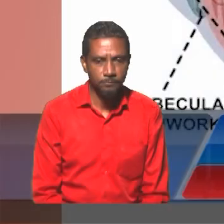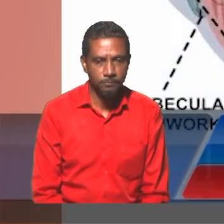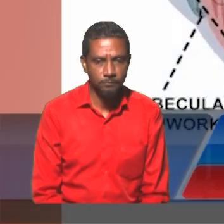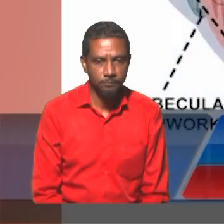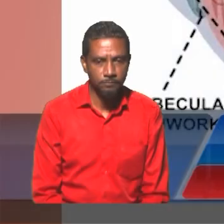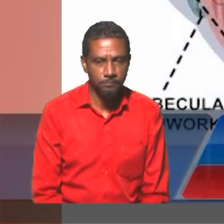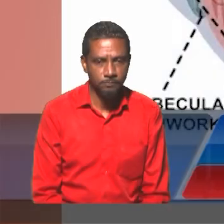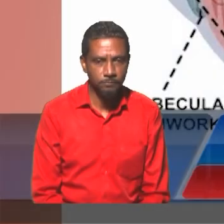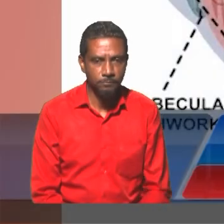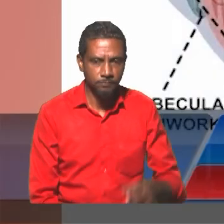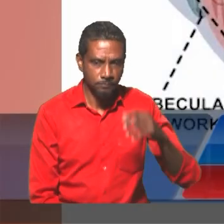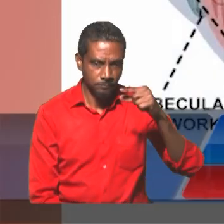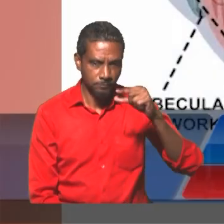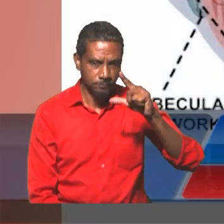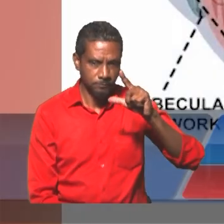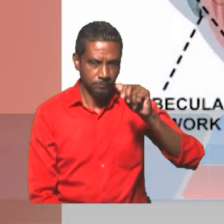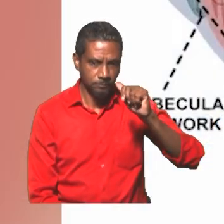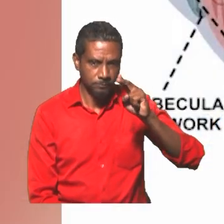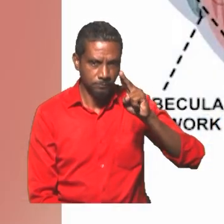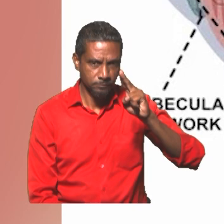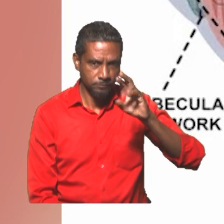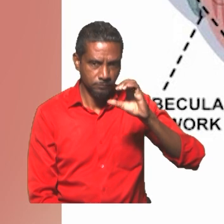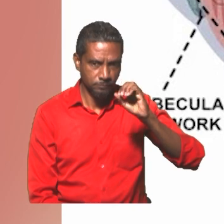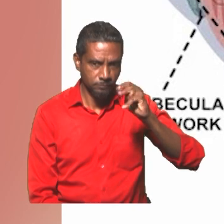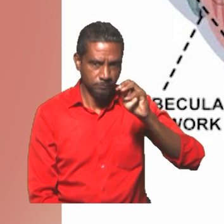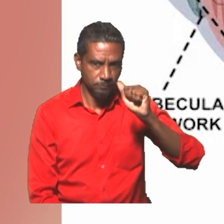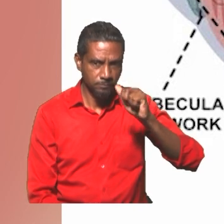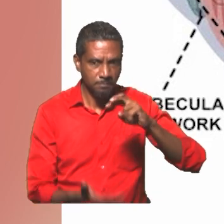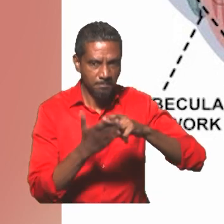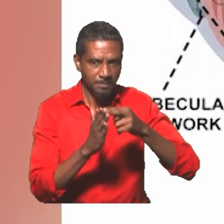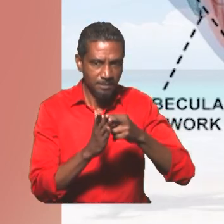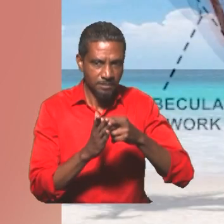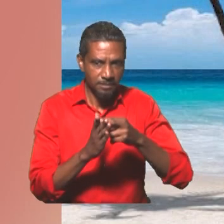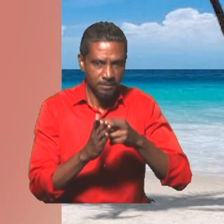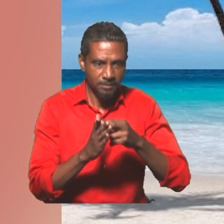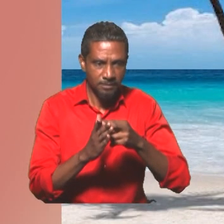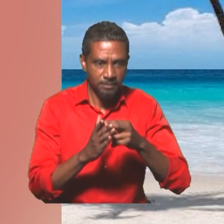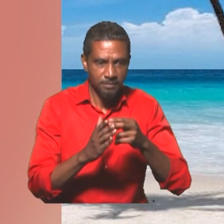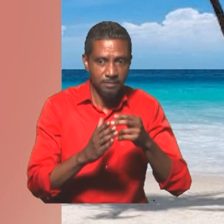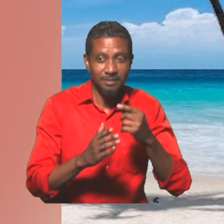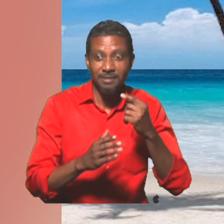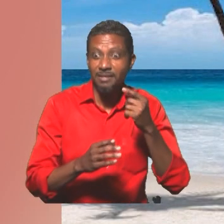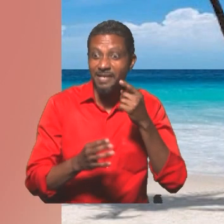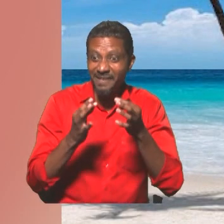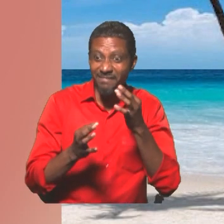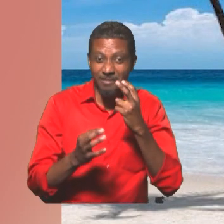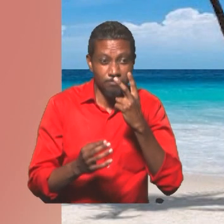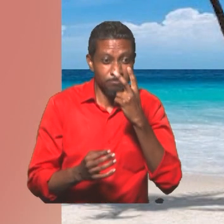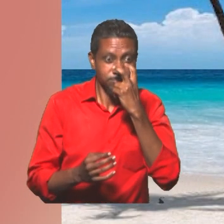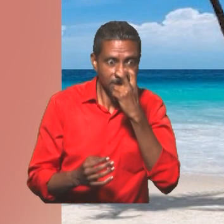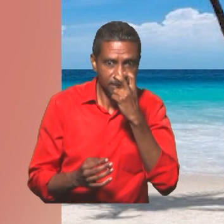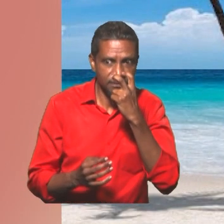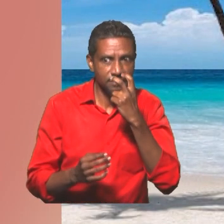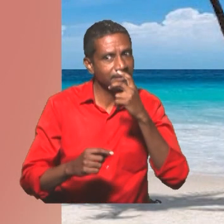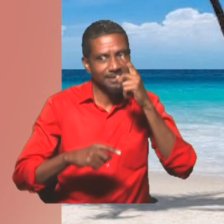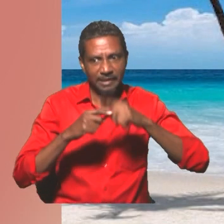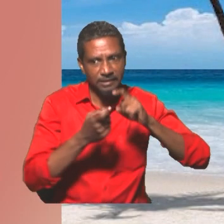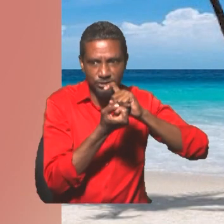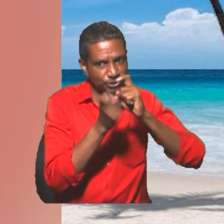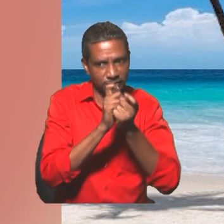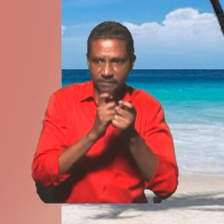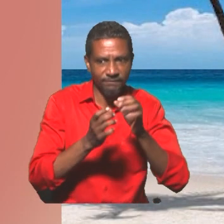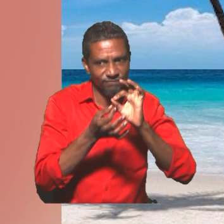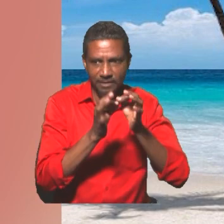Glaucoma is termed as the silent thief of sight because it is irreversible once diagnosed. Although the most